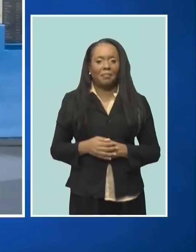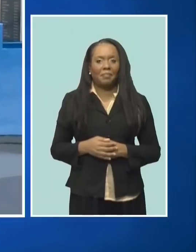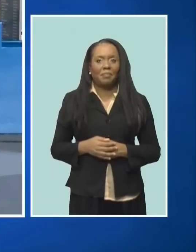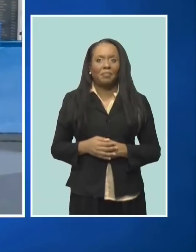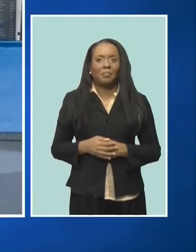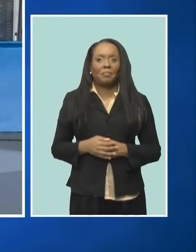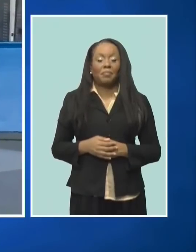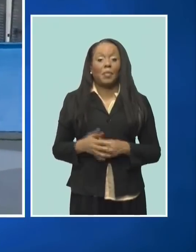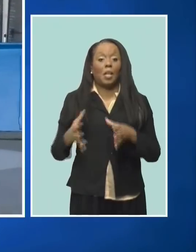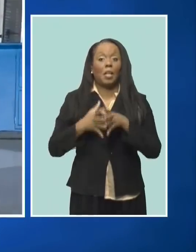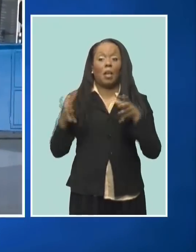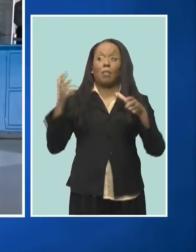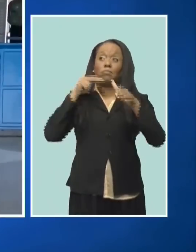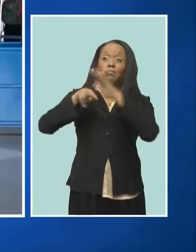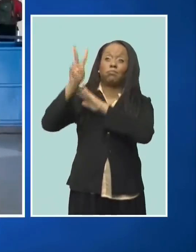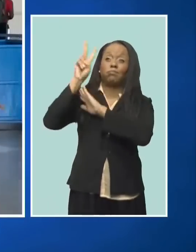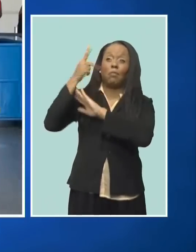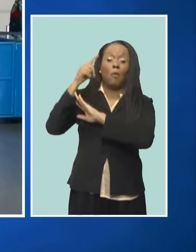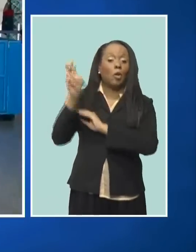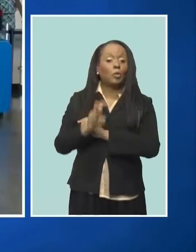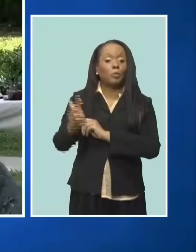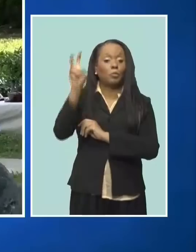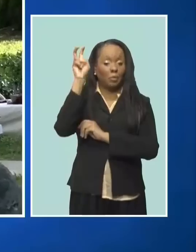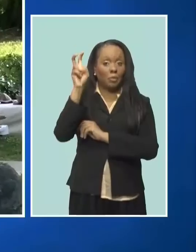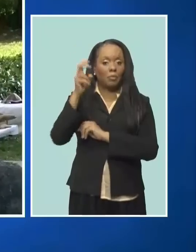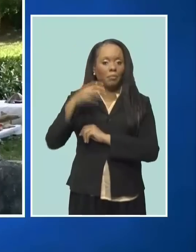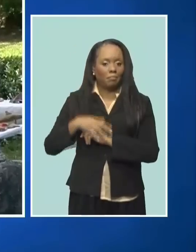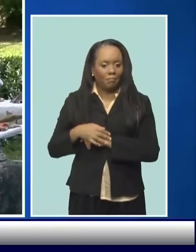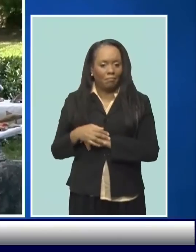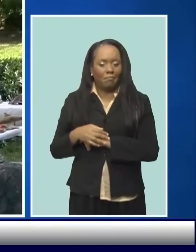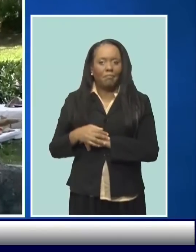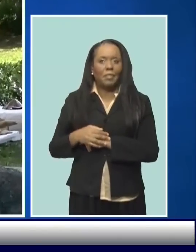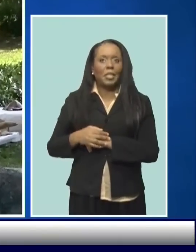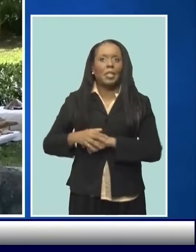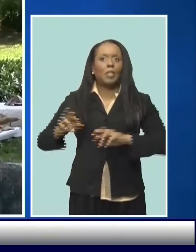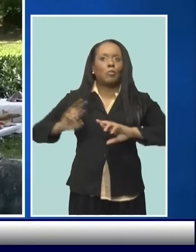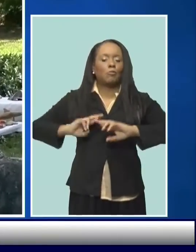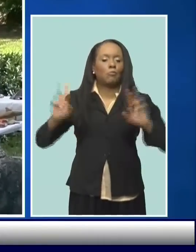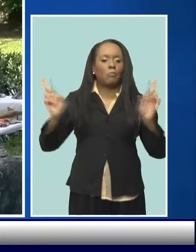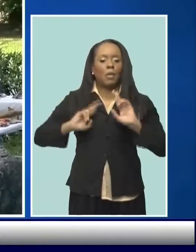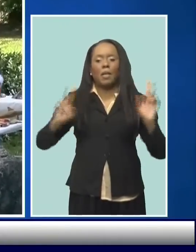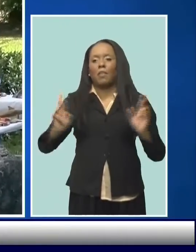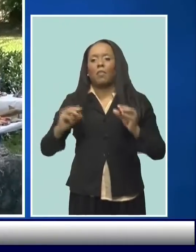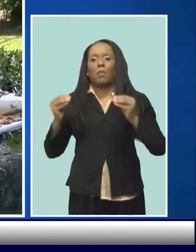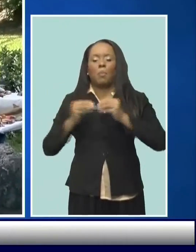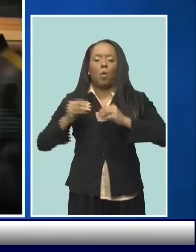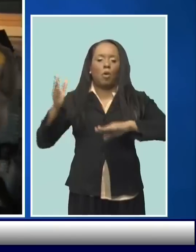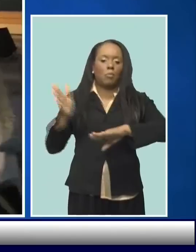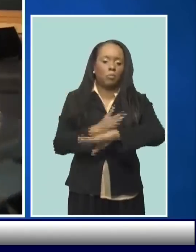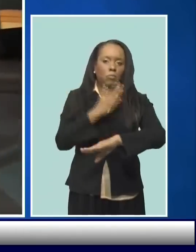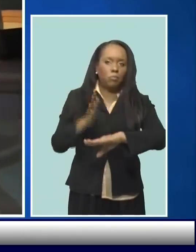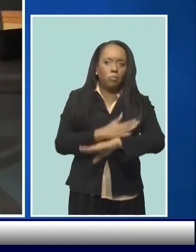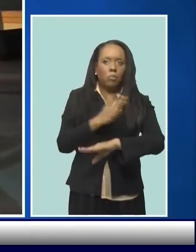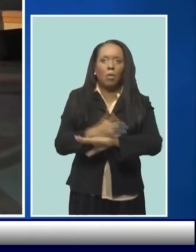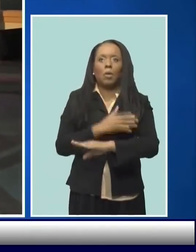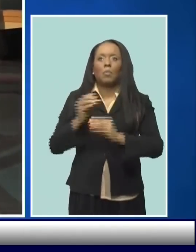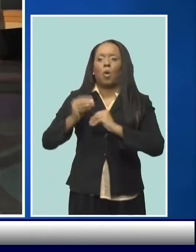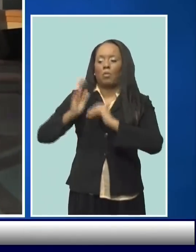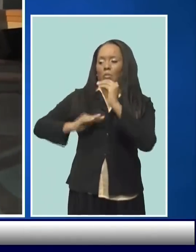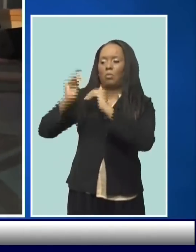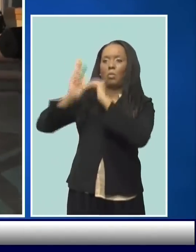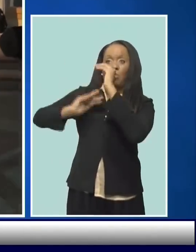There's a lot to look forward to for local tourism stakeholders as the industry prepares for major expansion of the room sector with new